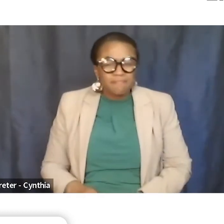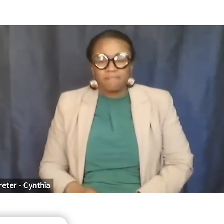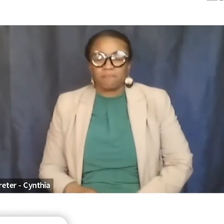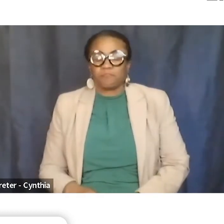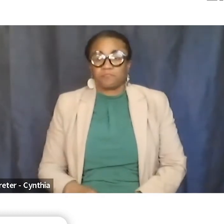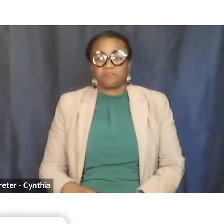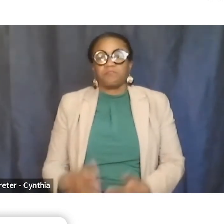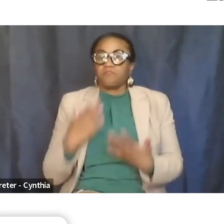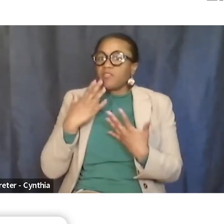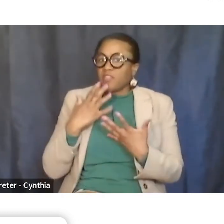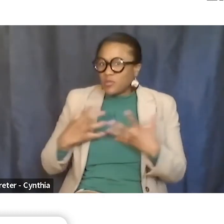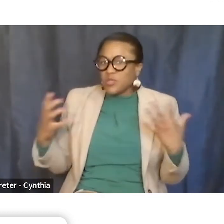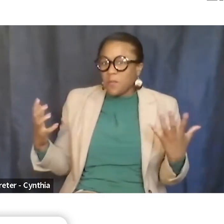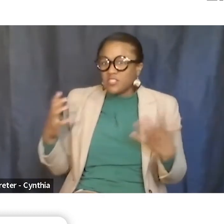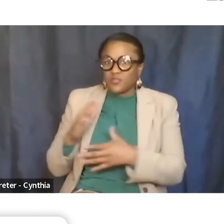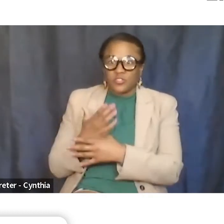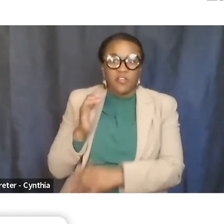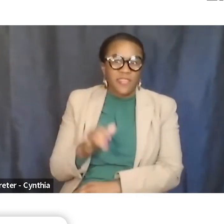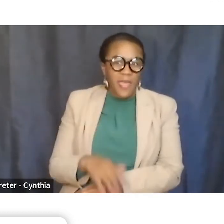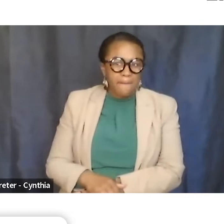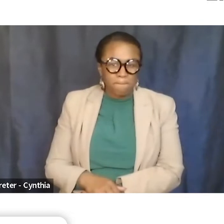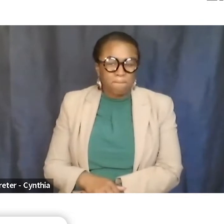Thank you so much for sharing, Mina.